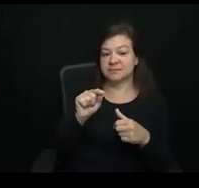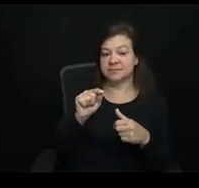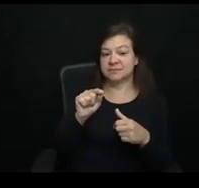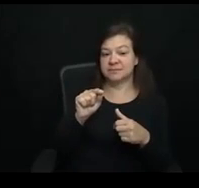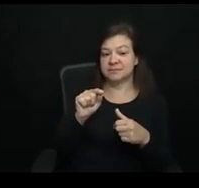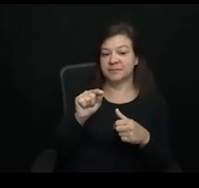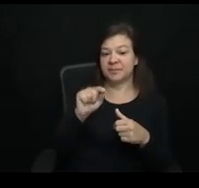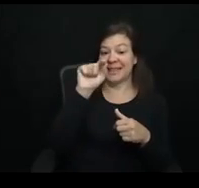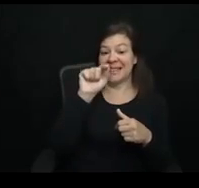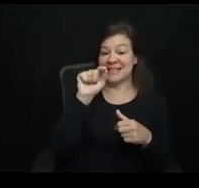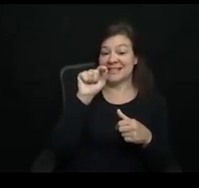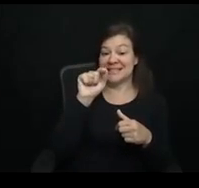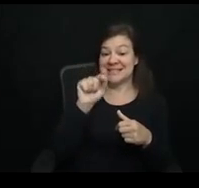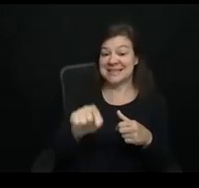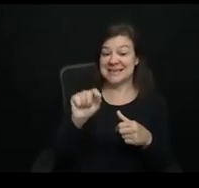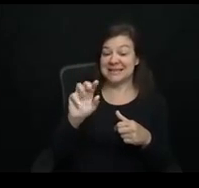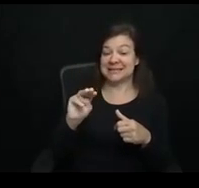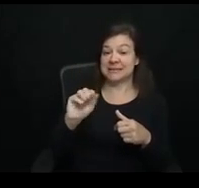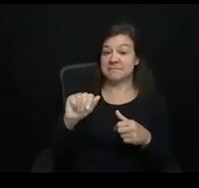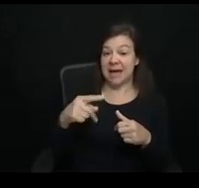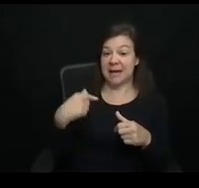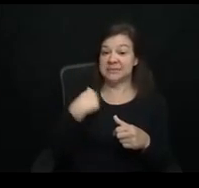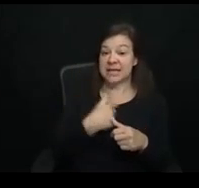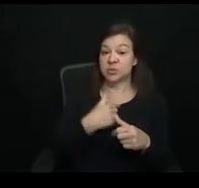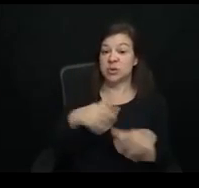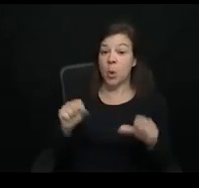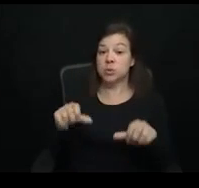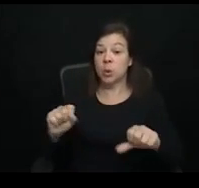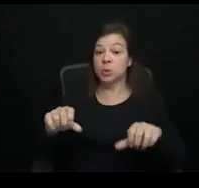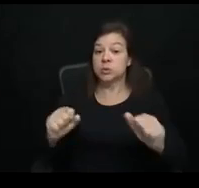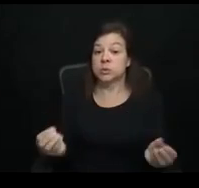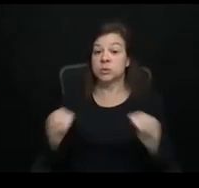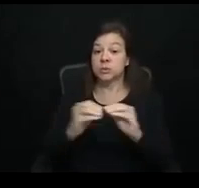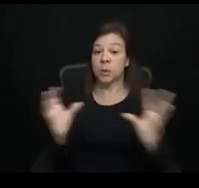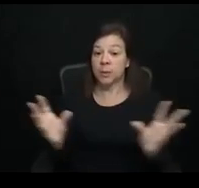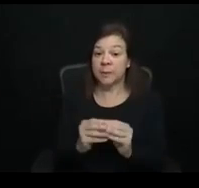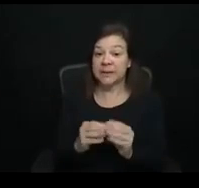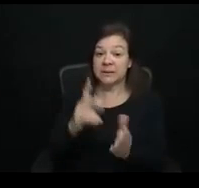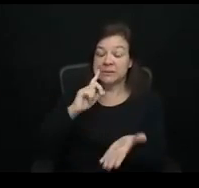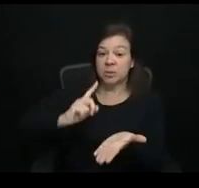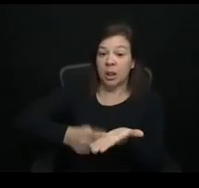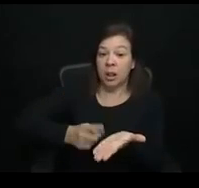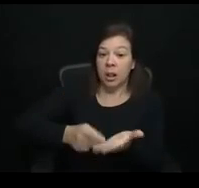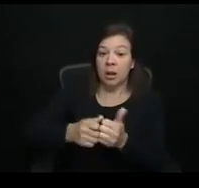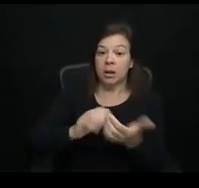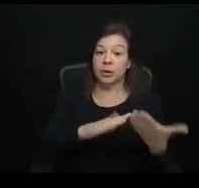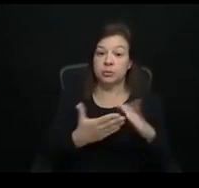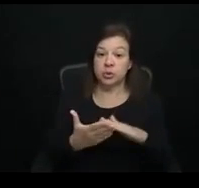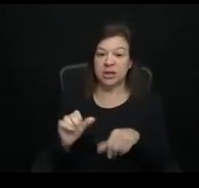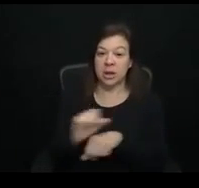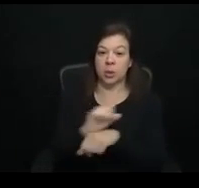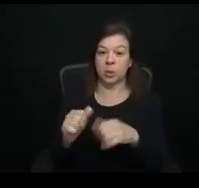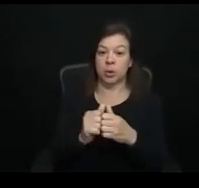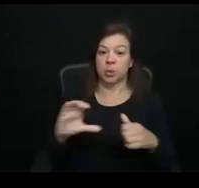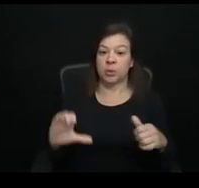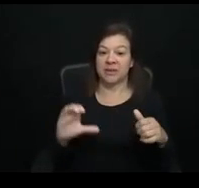These are maps, I think, as we do more of these meetings and as we discuss more of this with the community, and certainly working with CDOT, we're going